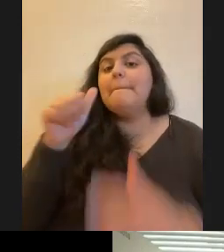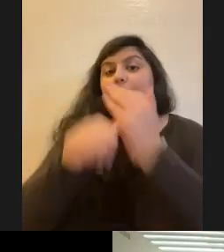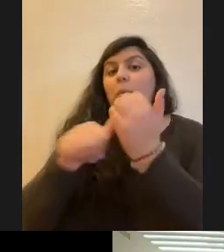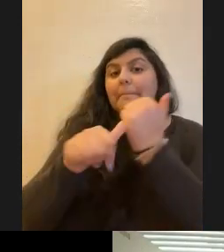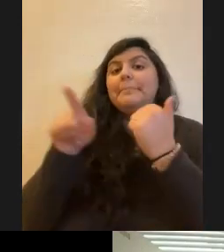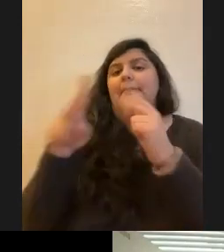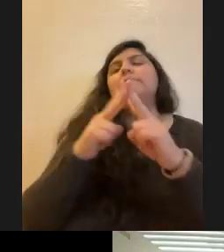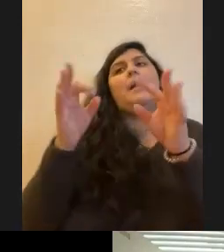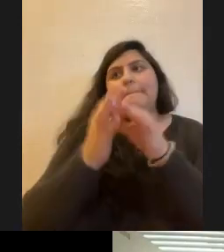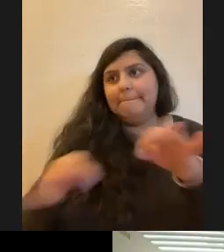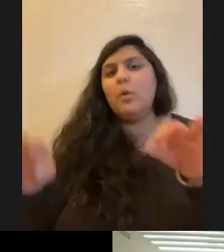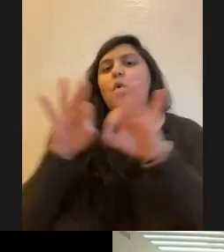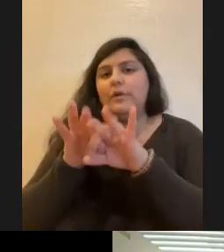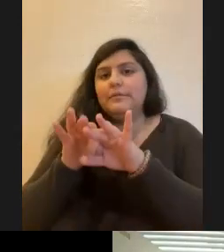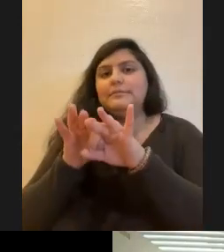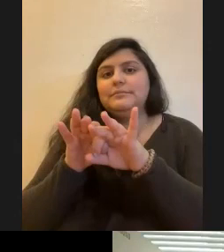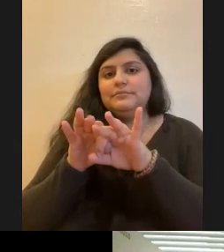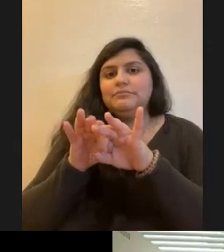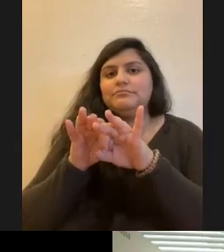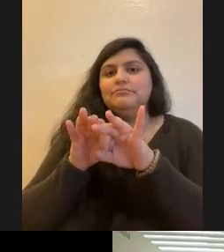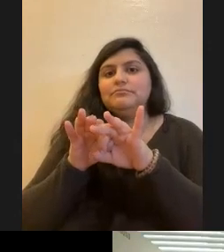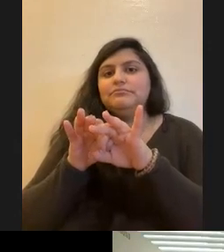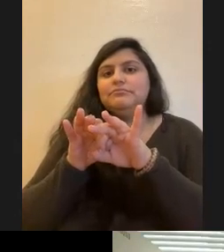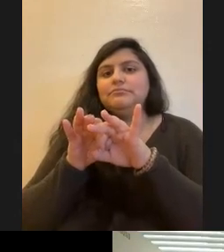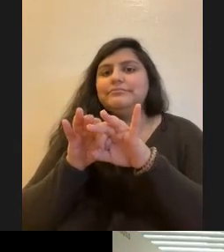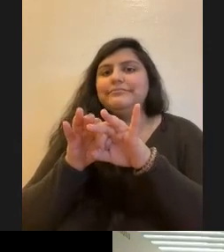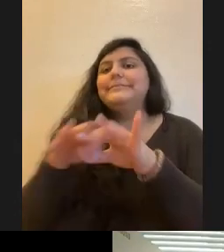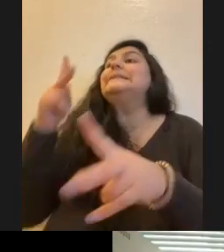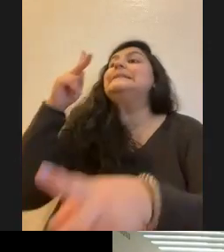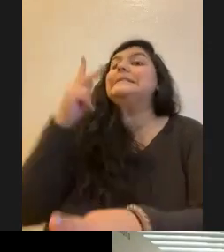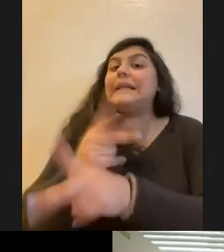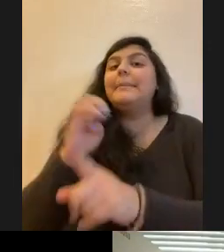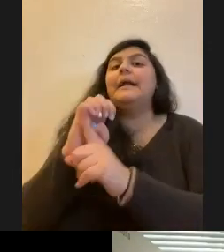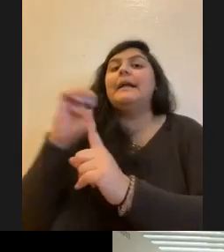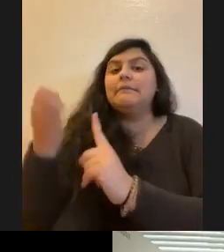and just keeping the environment